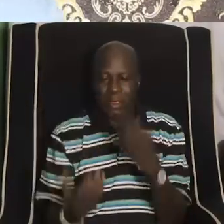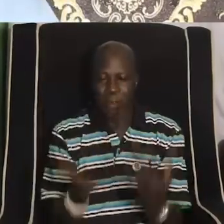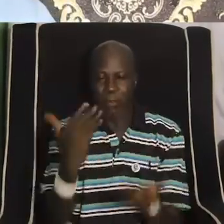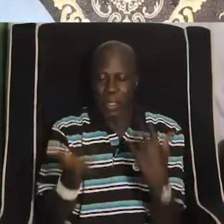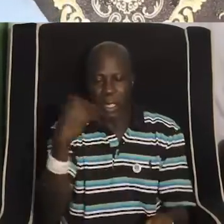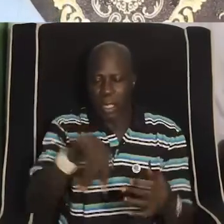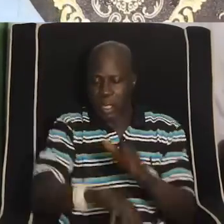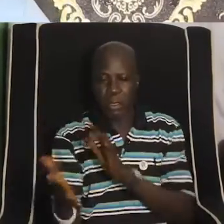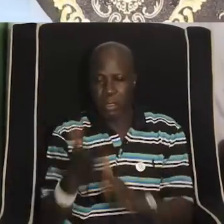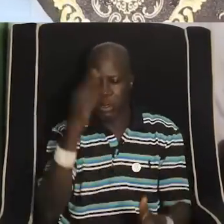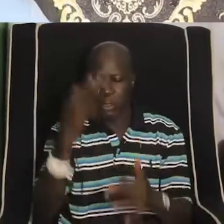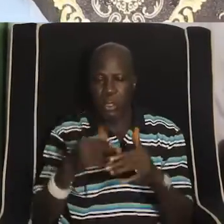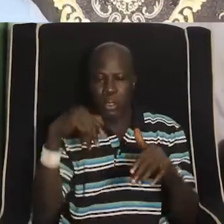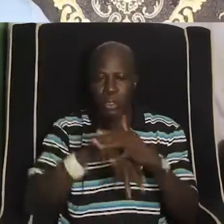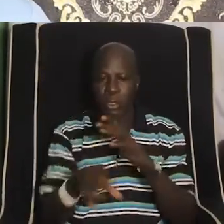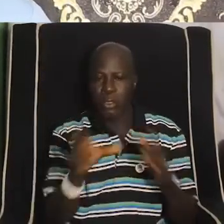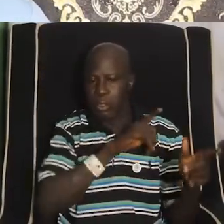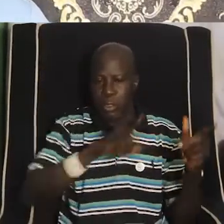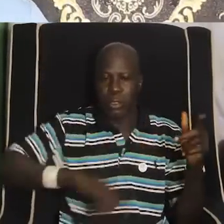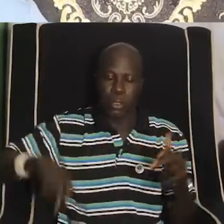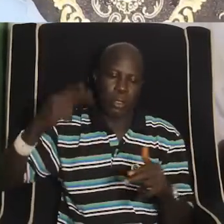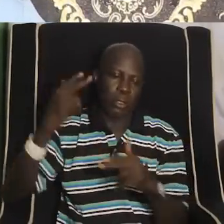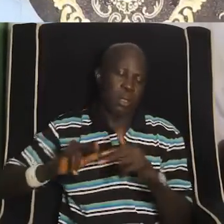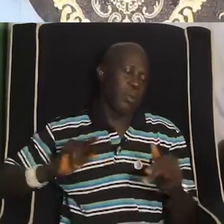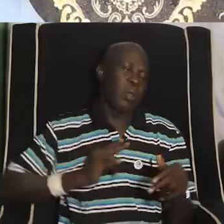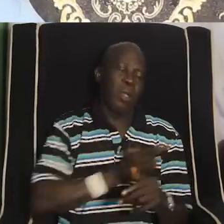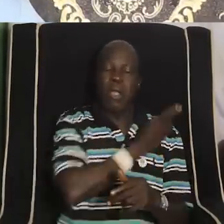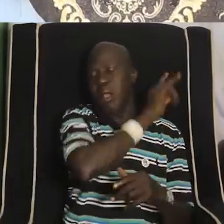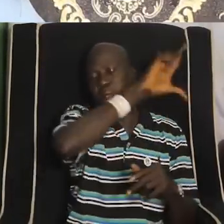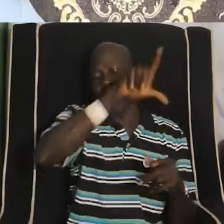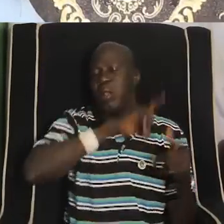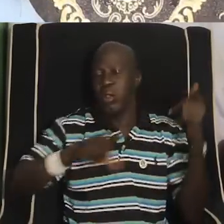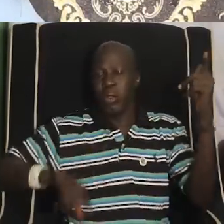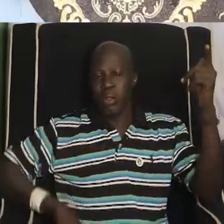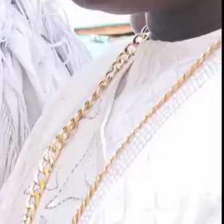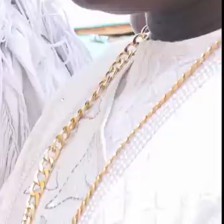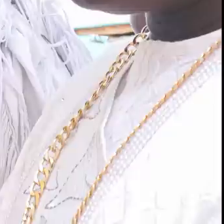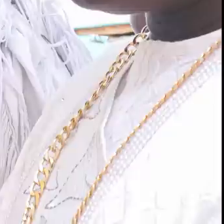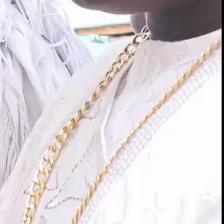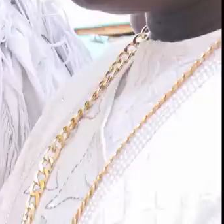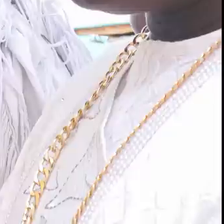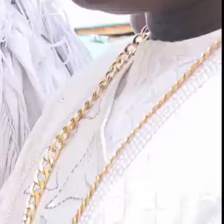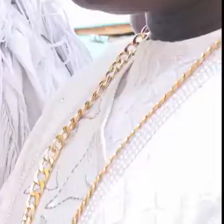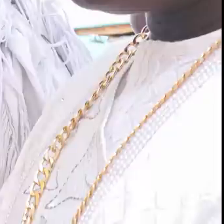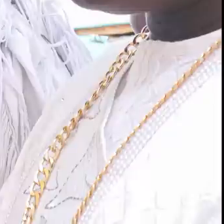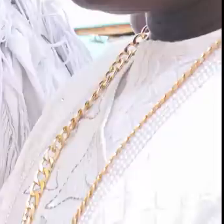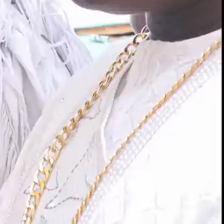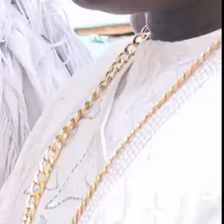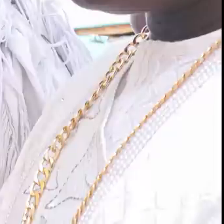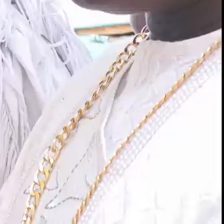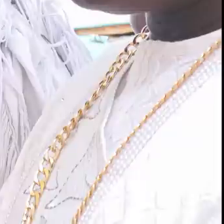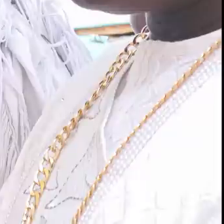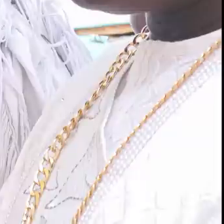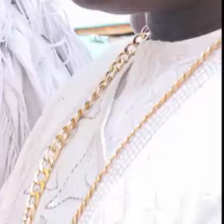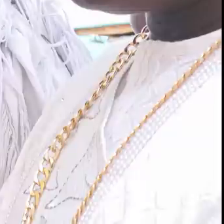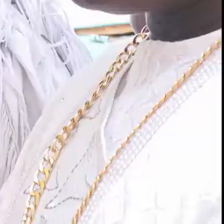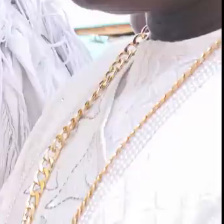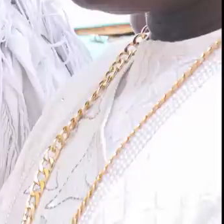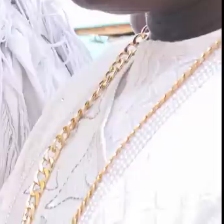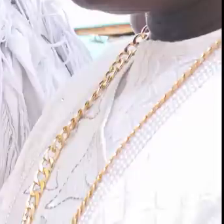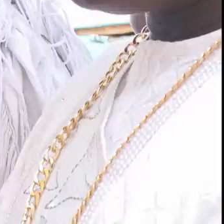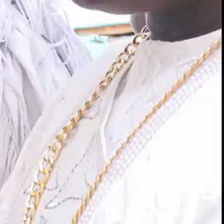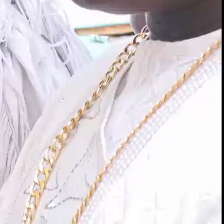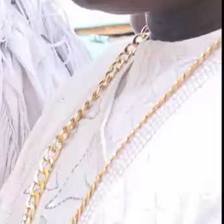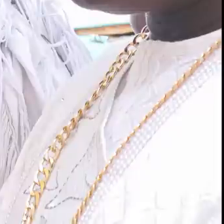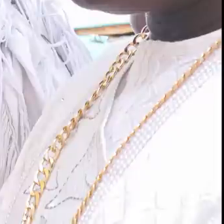Oh, hey. That fire. Jesus. Oluwa wa. Oh, hey. In Jesus name, my Lord. Is the giving to higher level.